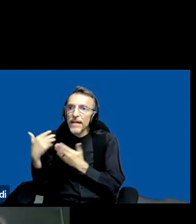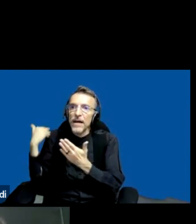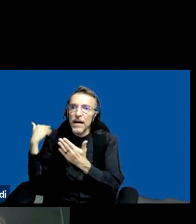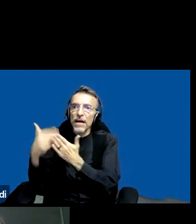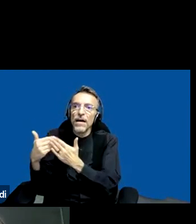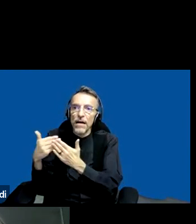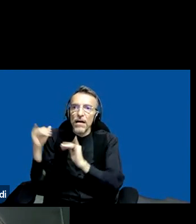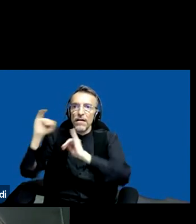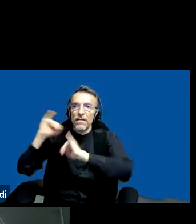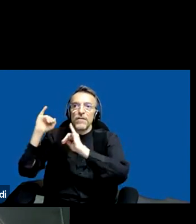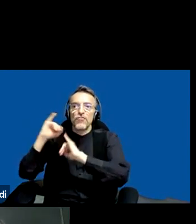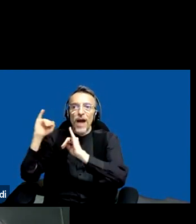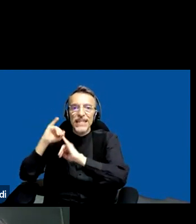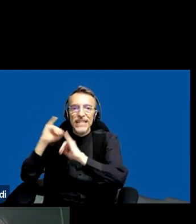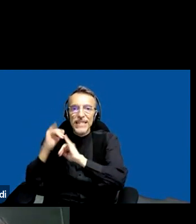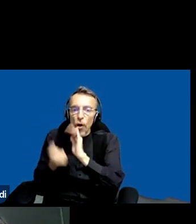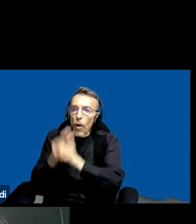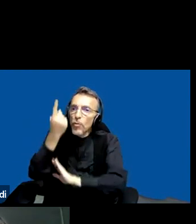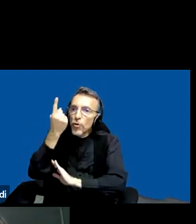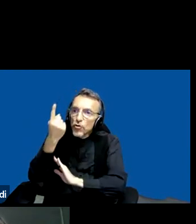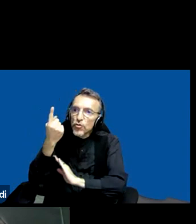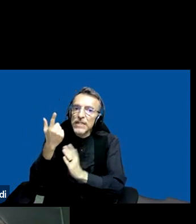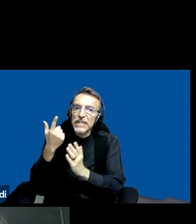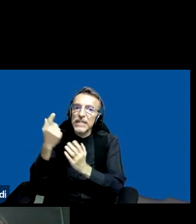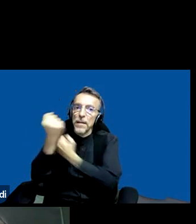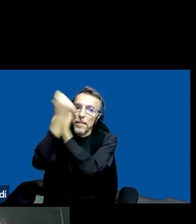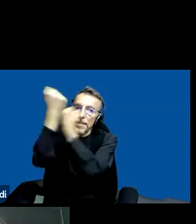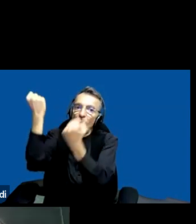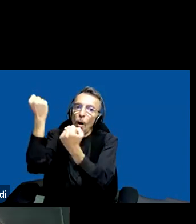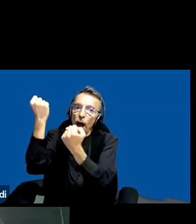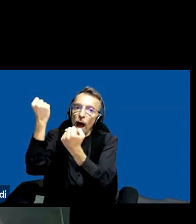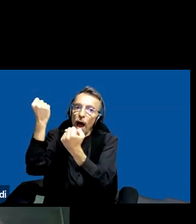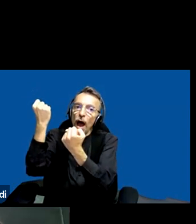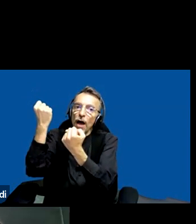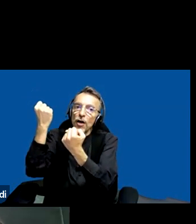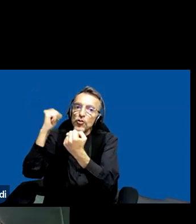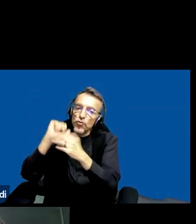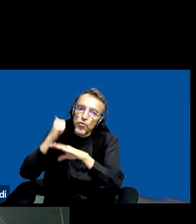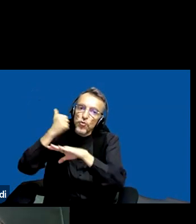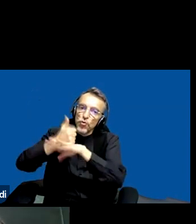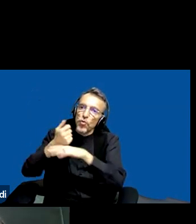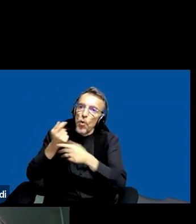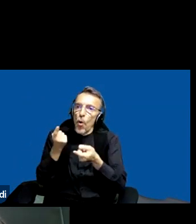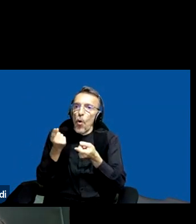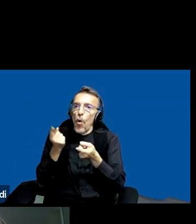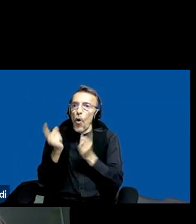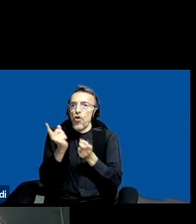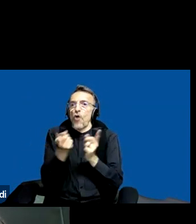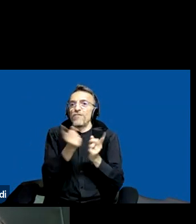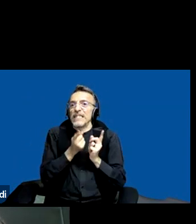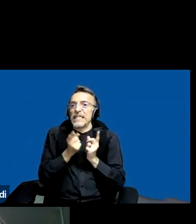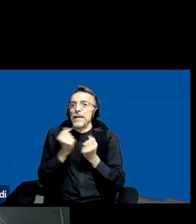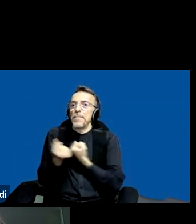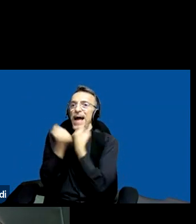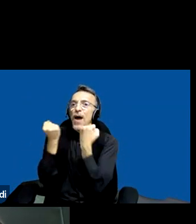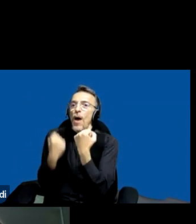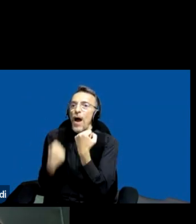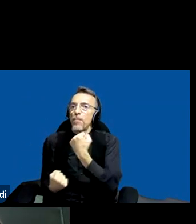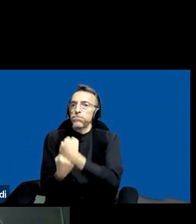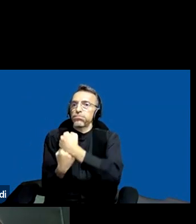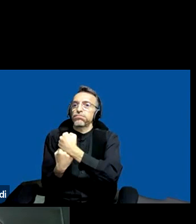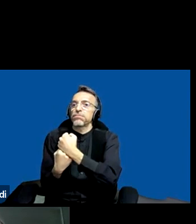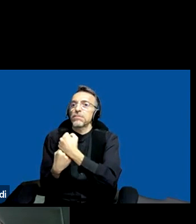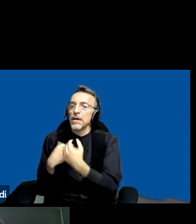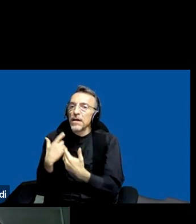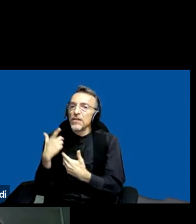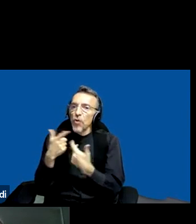crises are an opportunity for those in power to shore up their power and authority, and actually to reinforce problematic